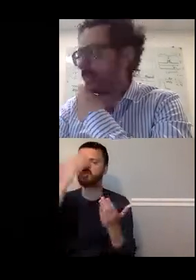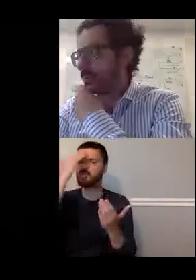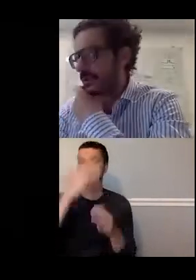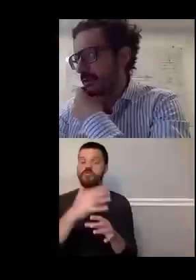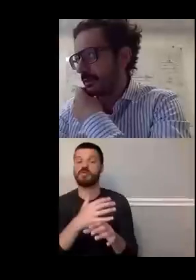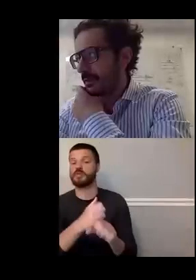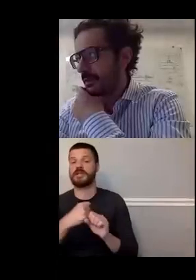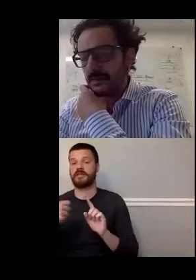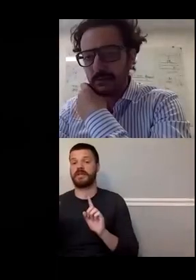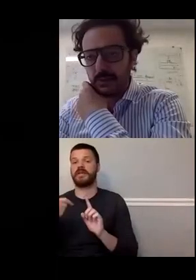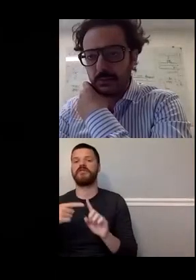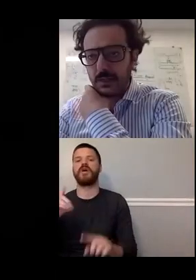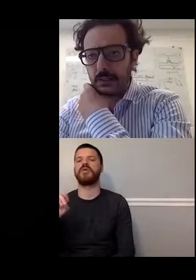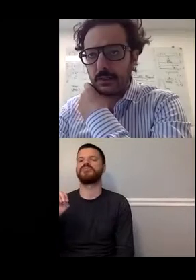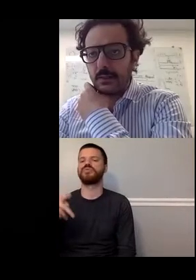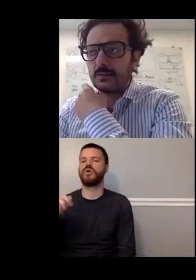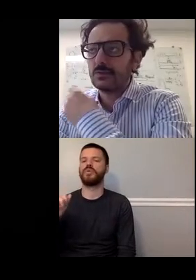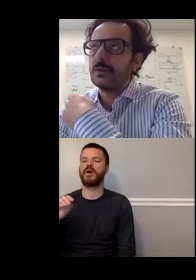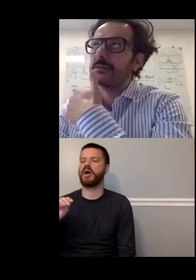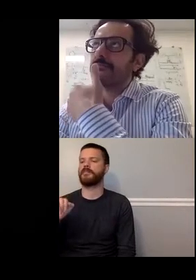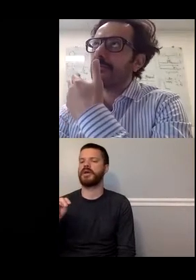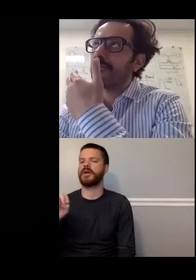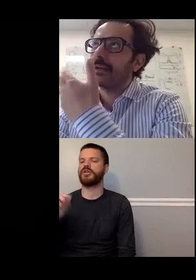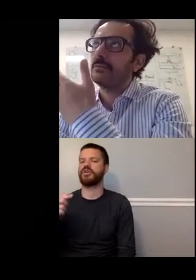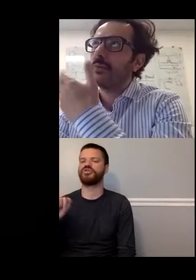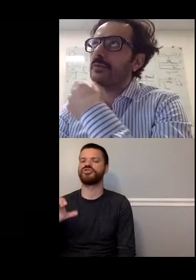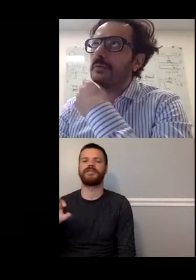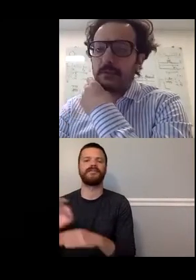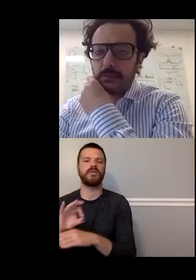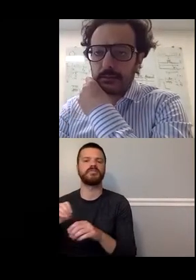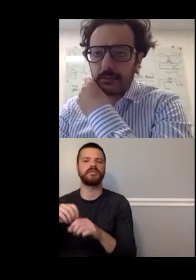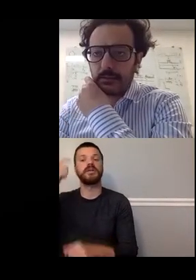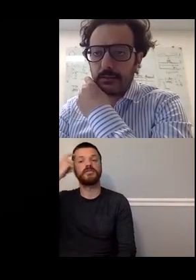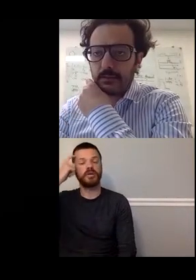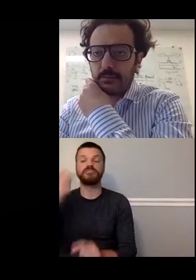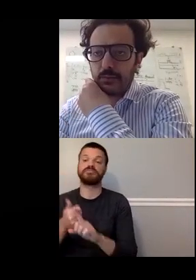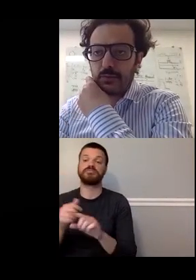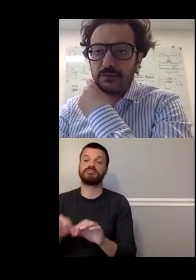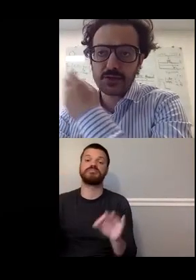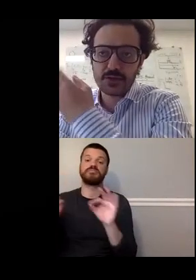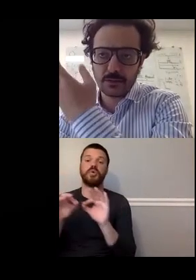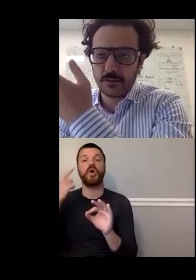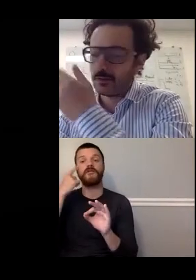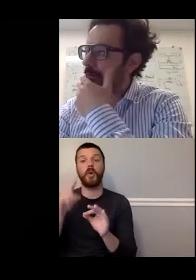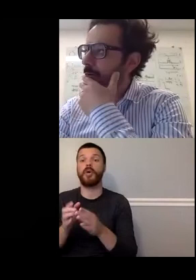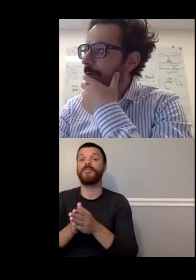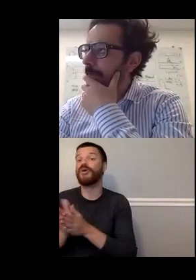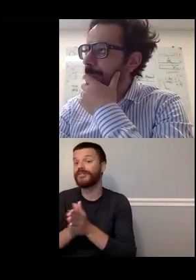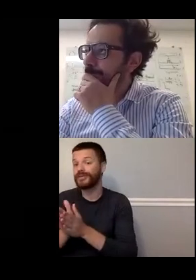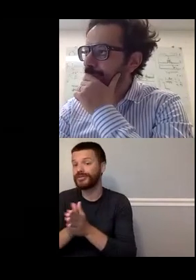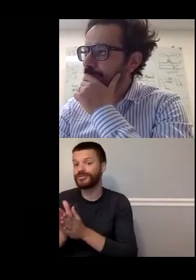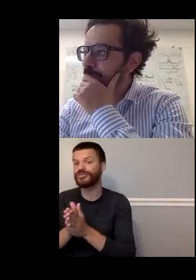the dopaminergic system in the brain. So it's very important in motivational